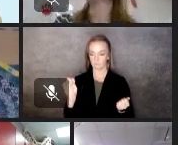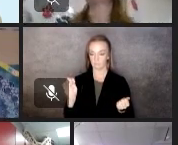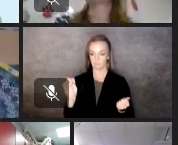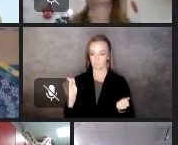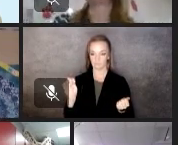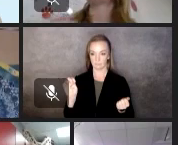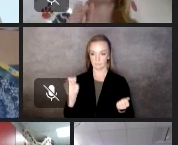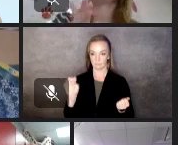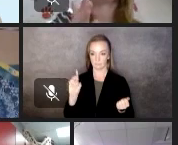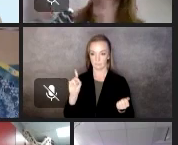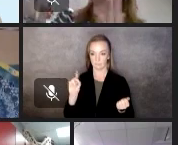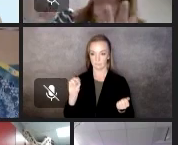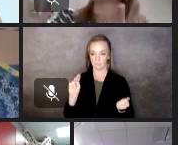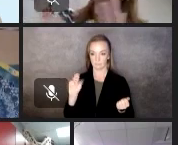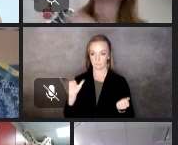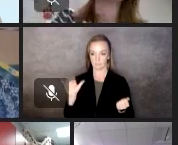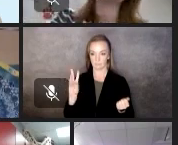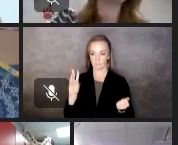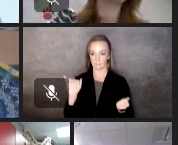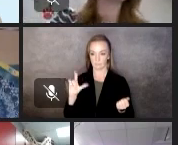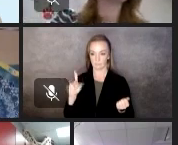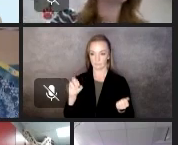Donnie Wilkerson. Here.